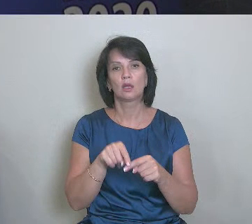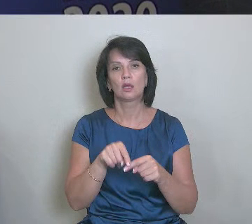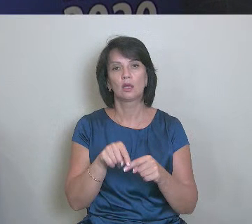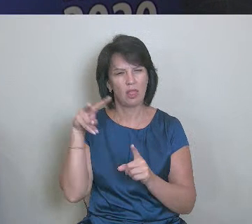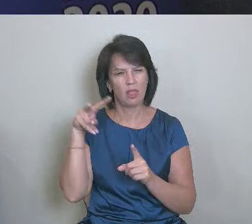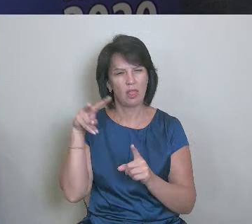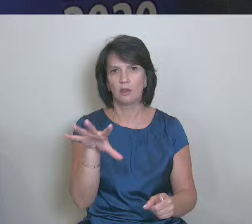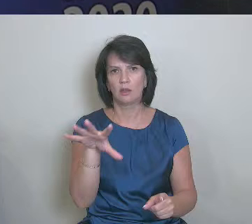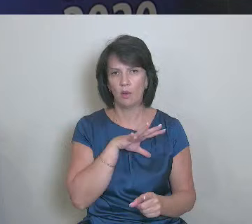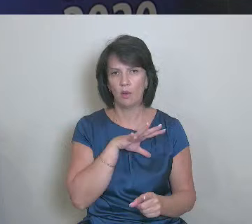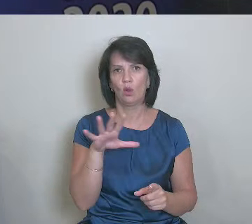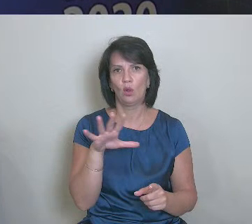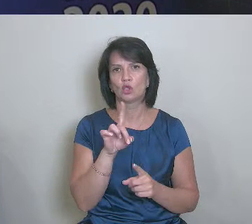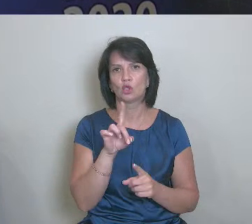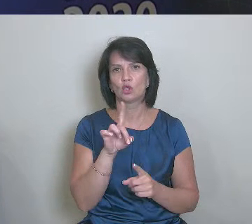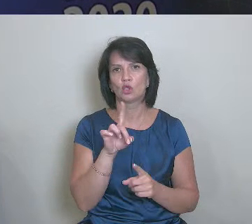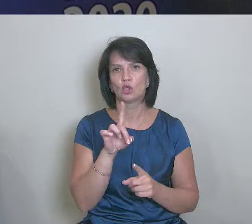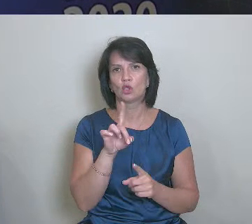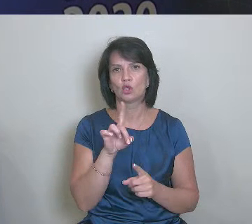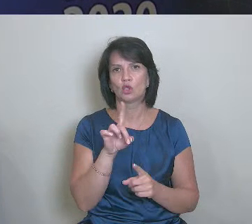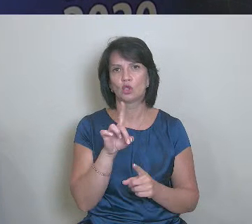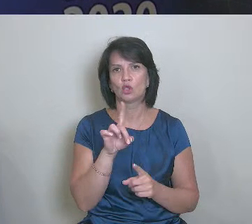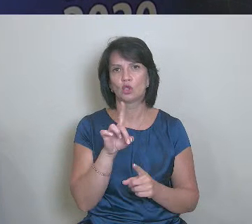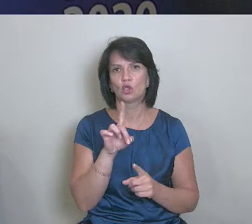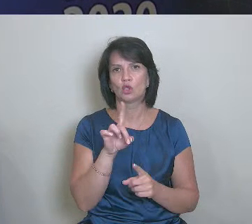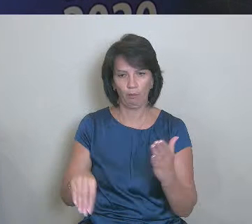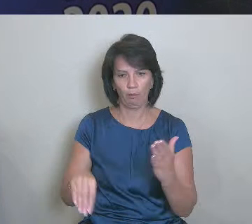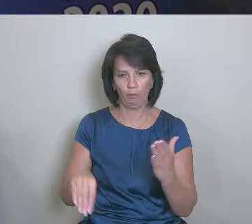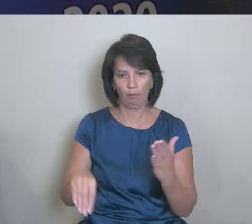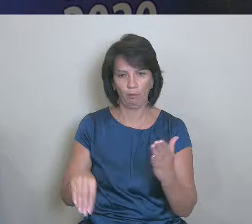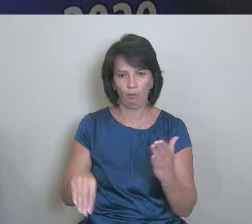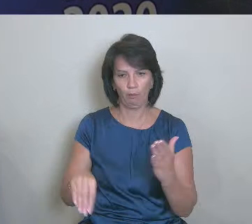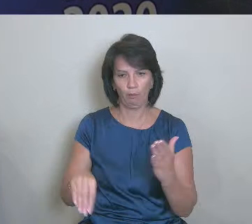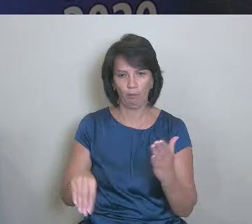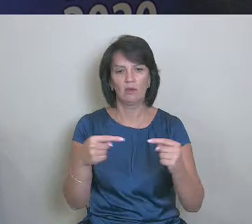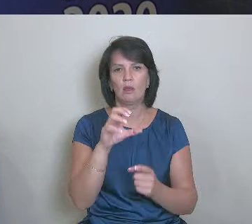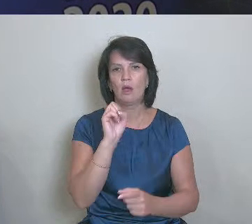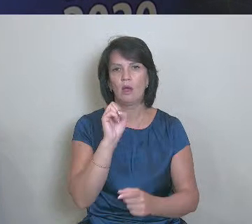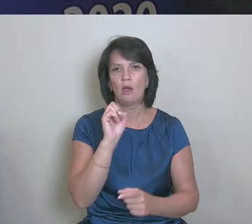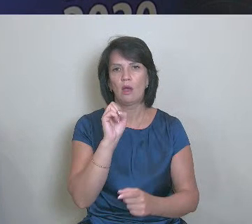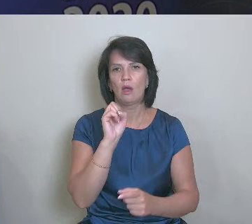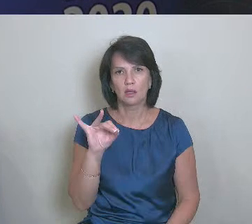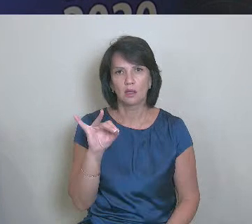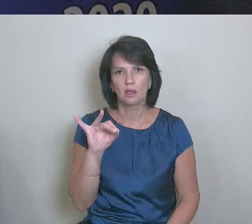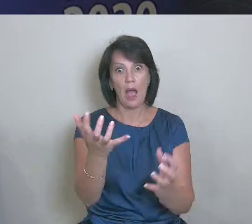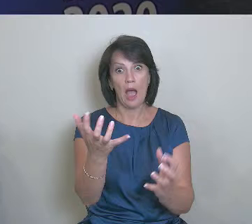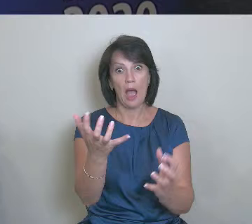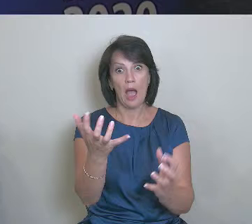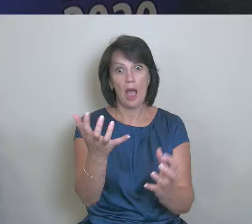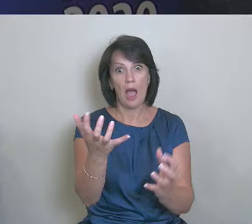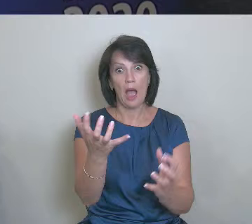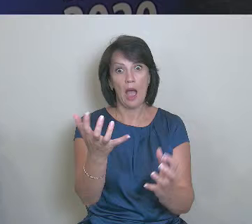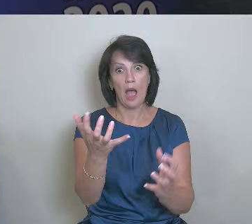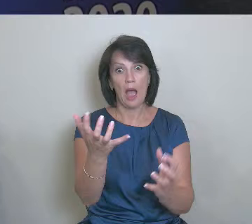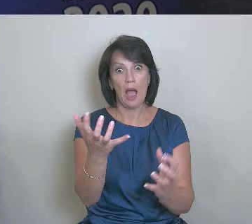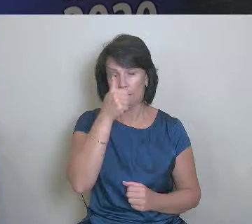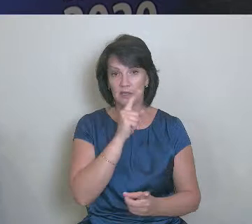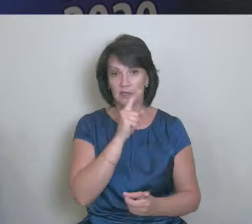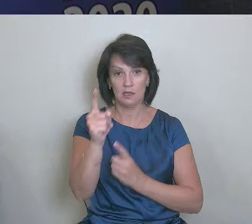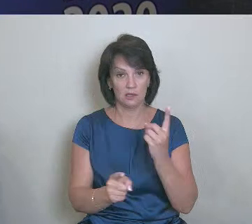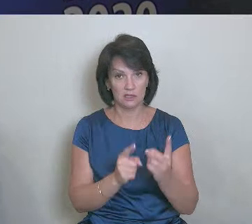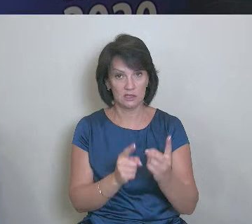previously. They have been updated, revised, and we had to do it in accordance with the schedule.